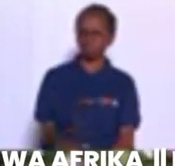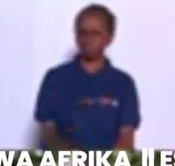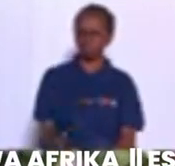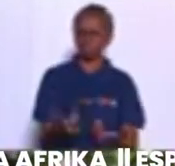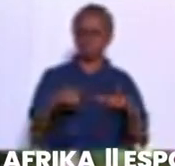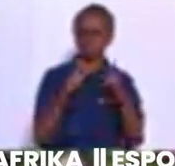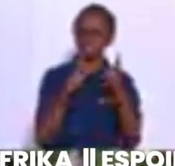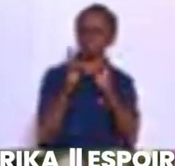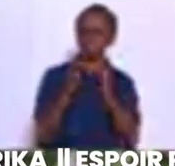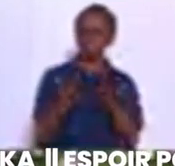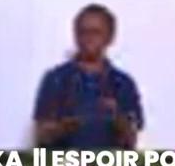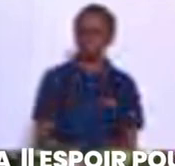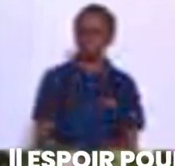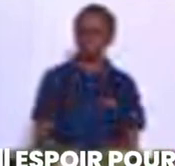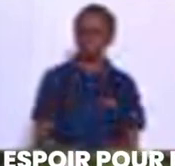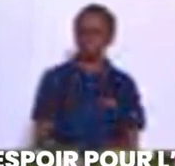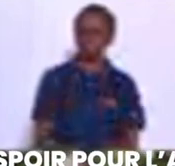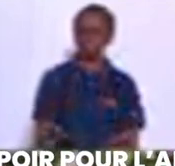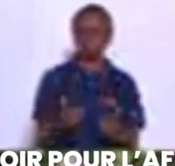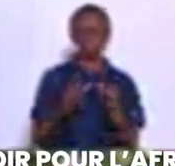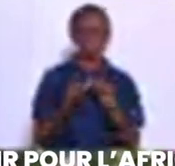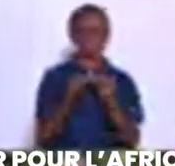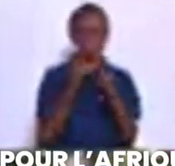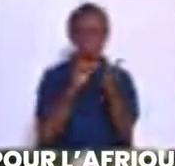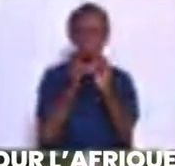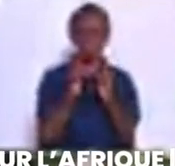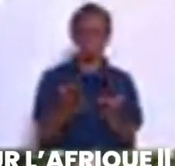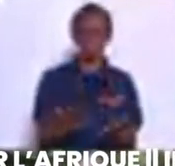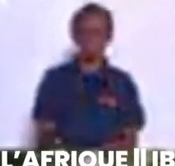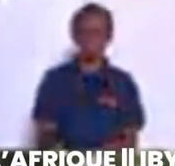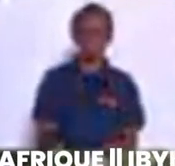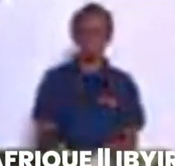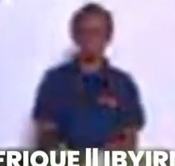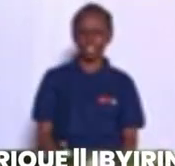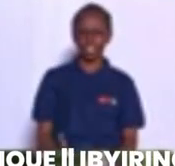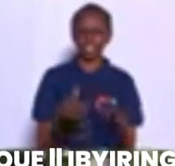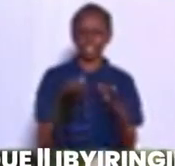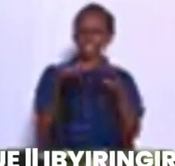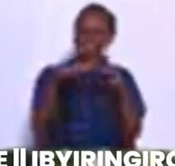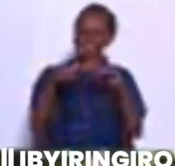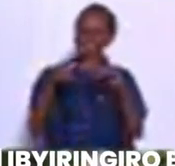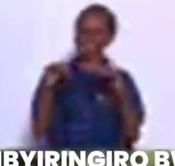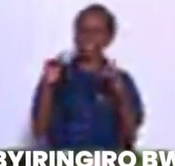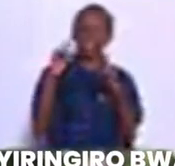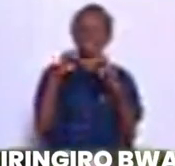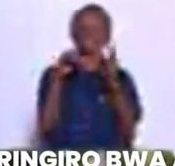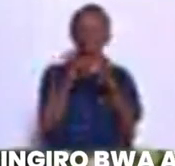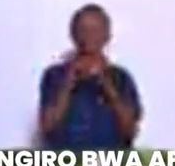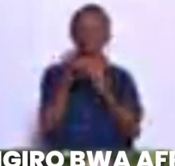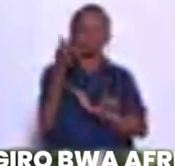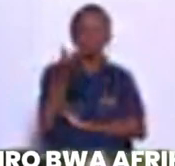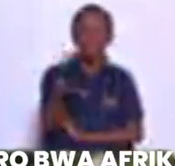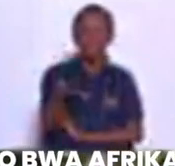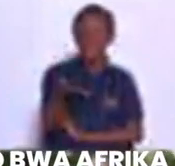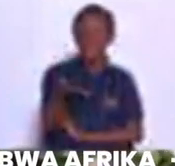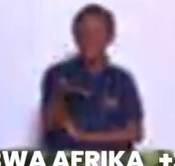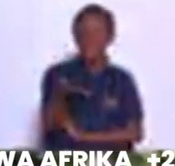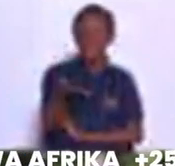Let's talk. You can keep talking. Don't wait until there is a problem.